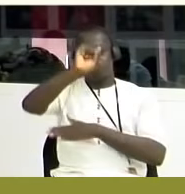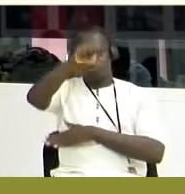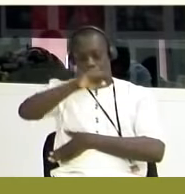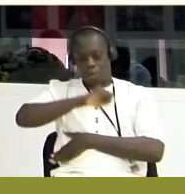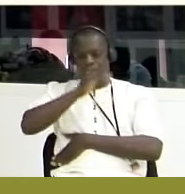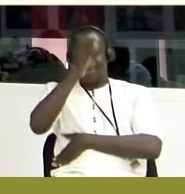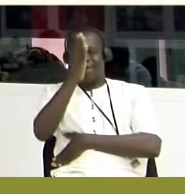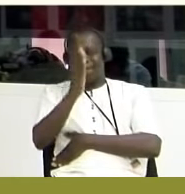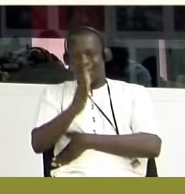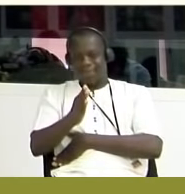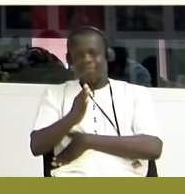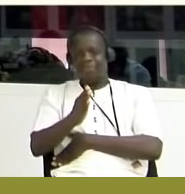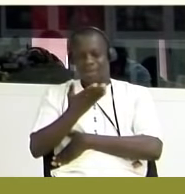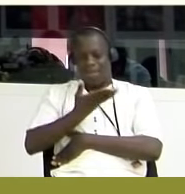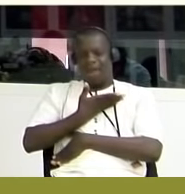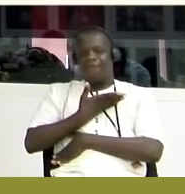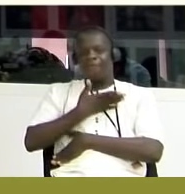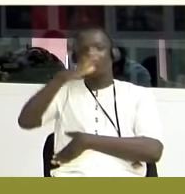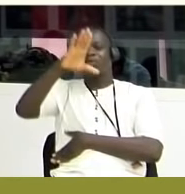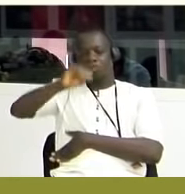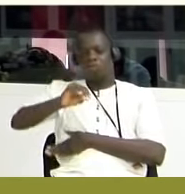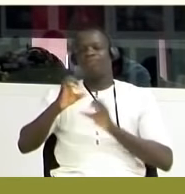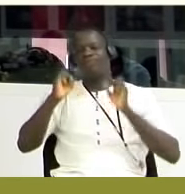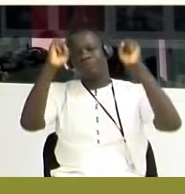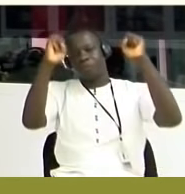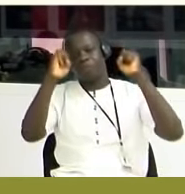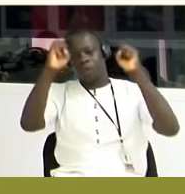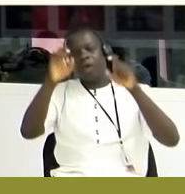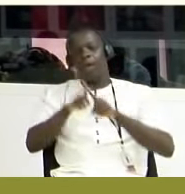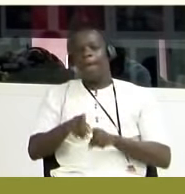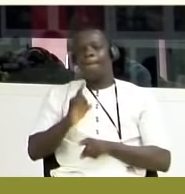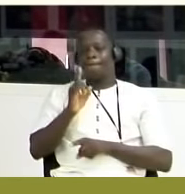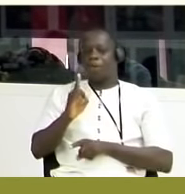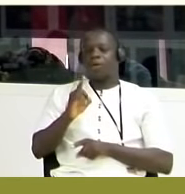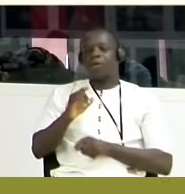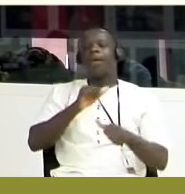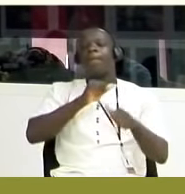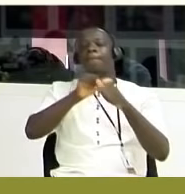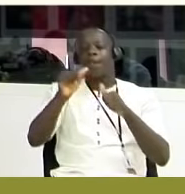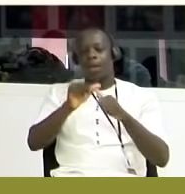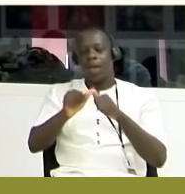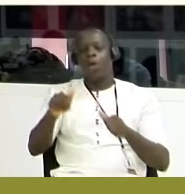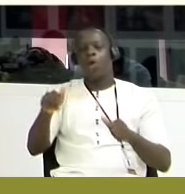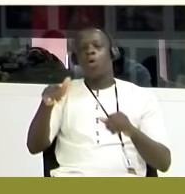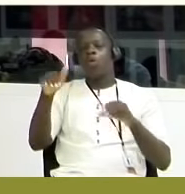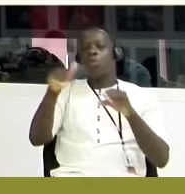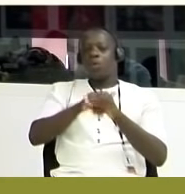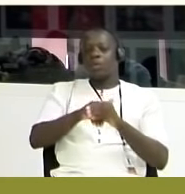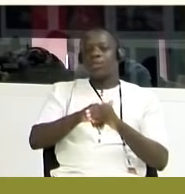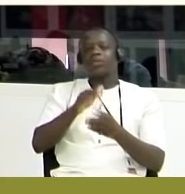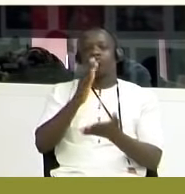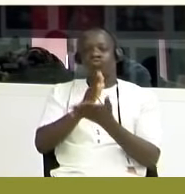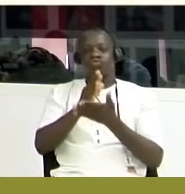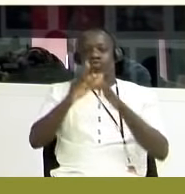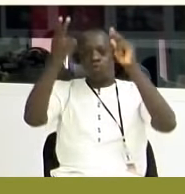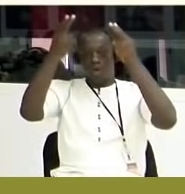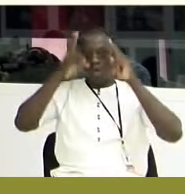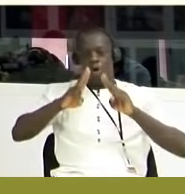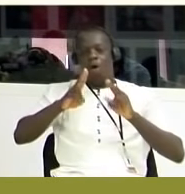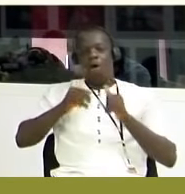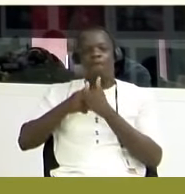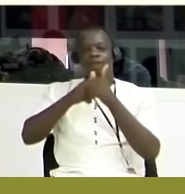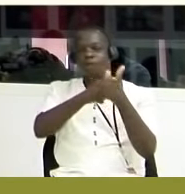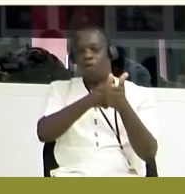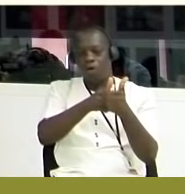to demonstrate, but let this be within the confines of the law, because